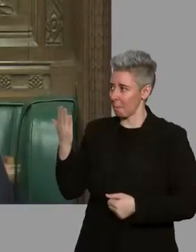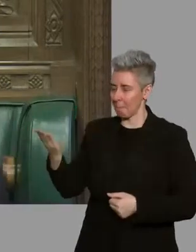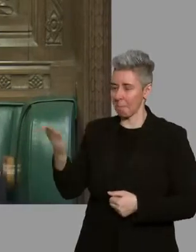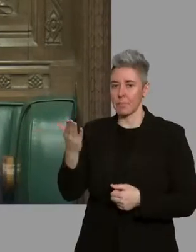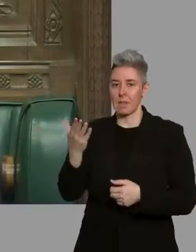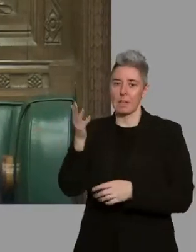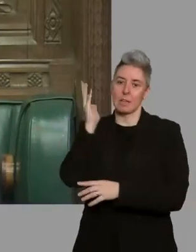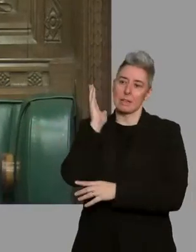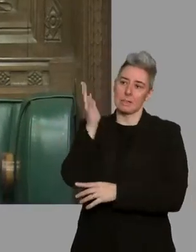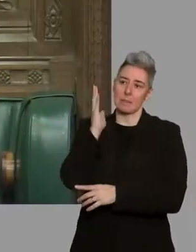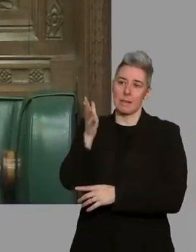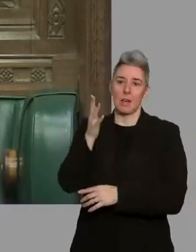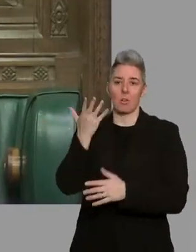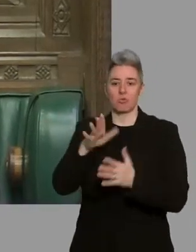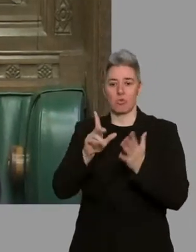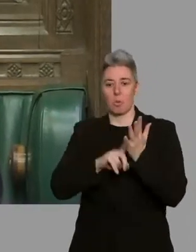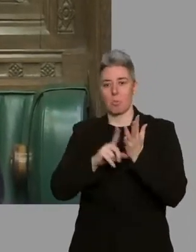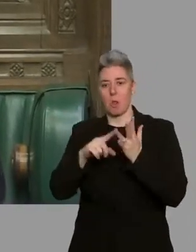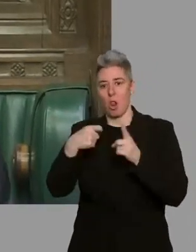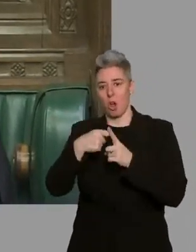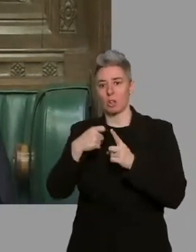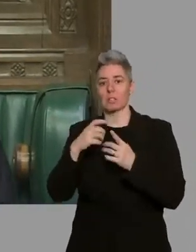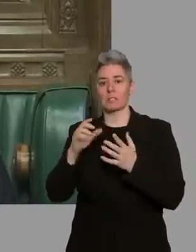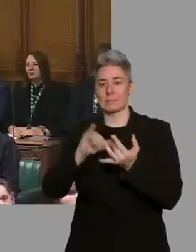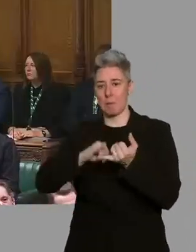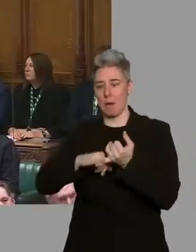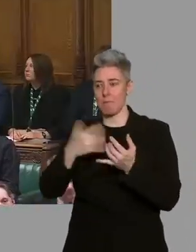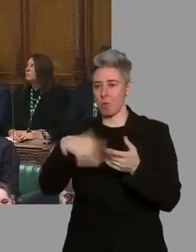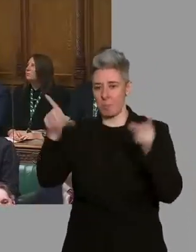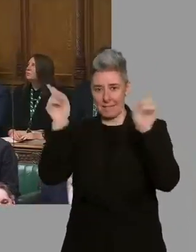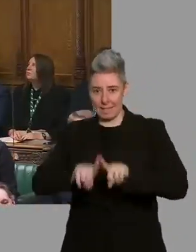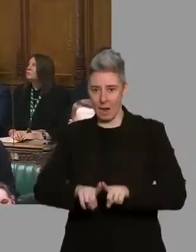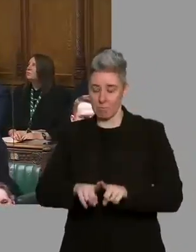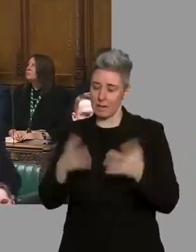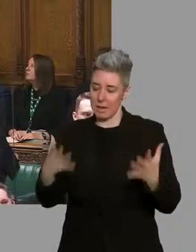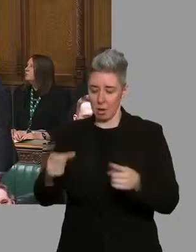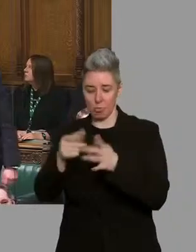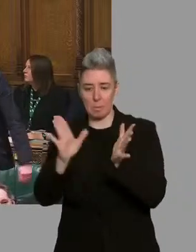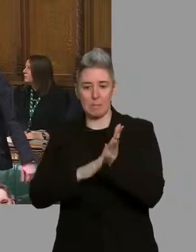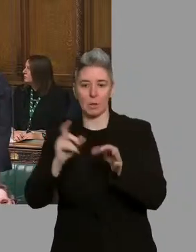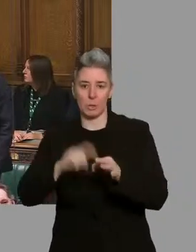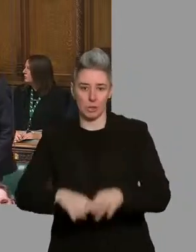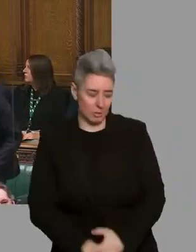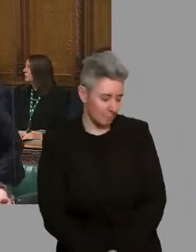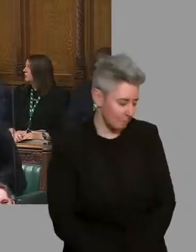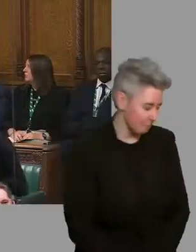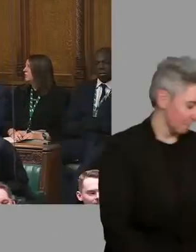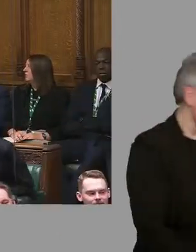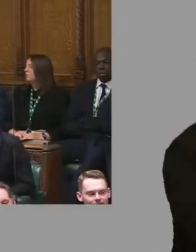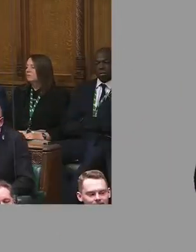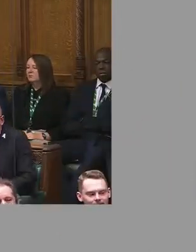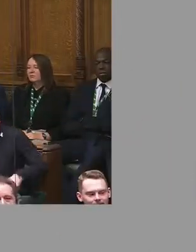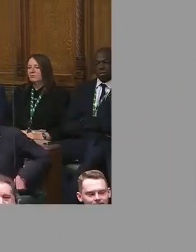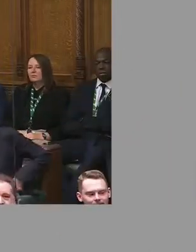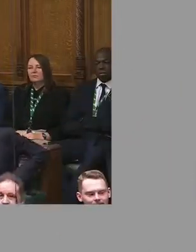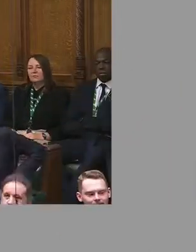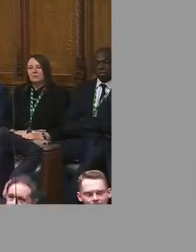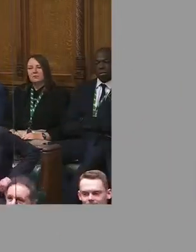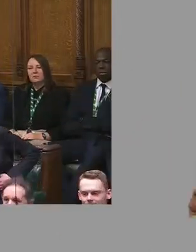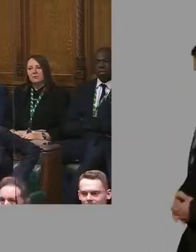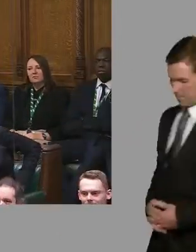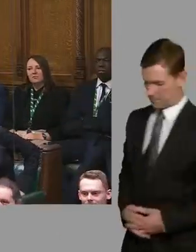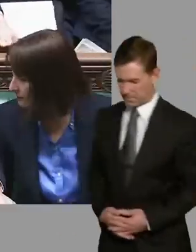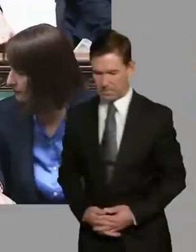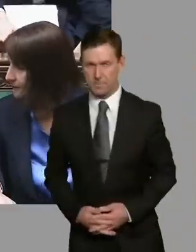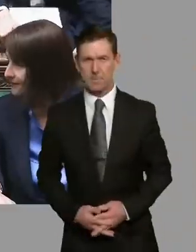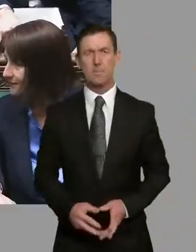Right, let us move to questions to the Prime Minister. Neil Coyle. Number one, please, Mr. Speaker. Prime Minister. Thank you, Mr.